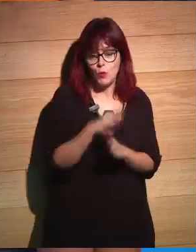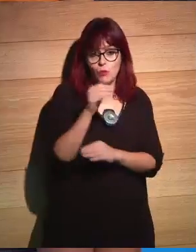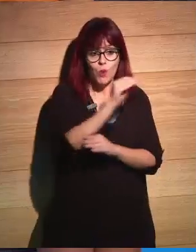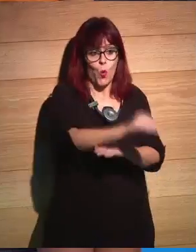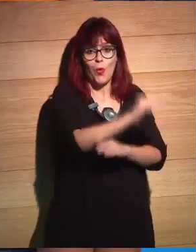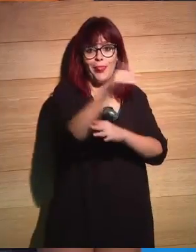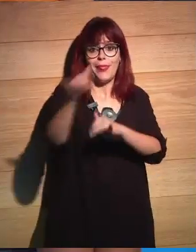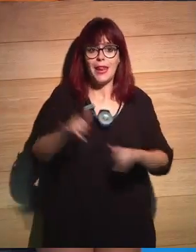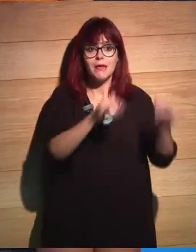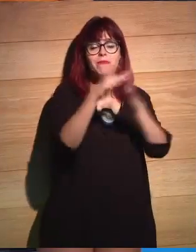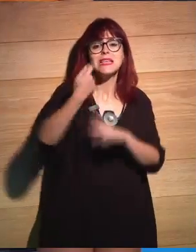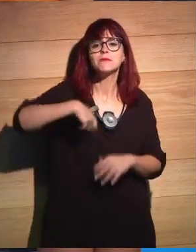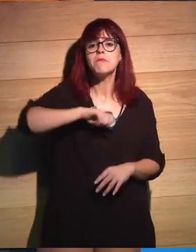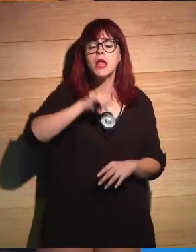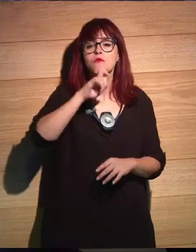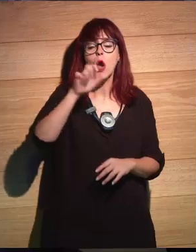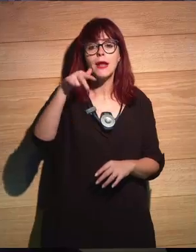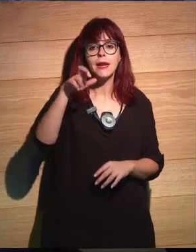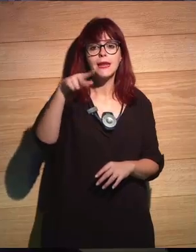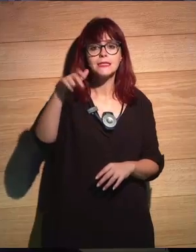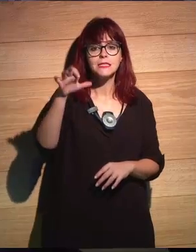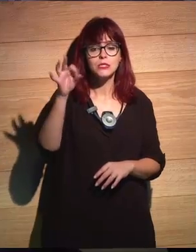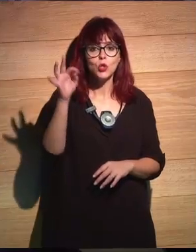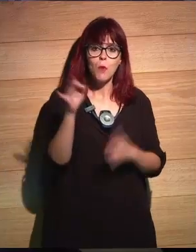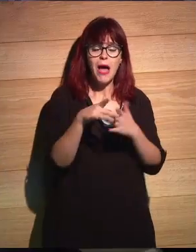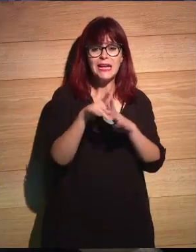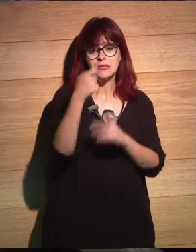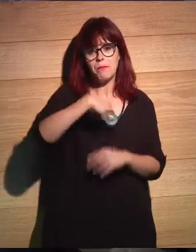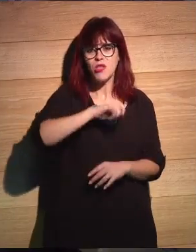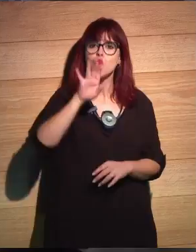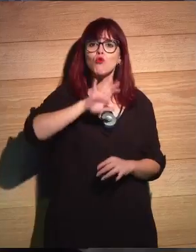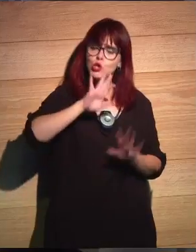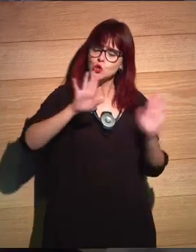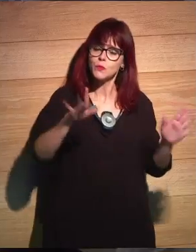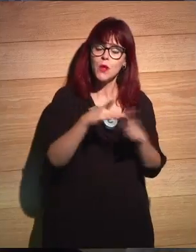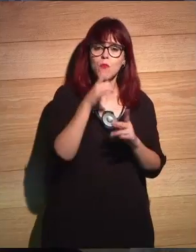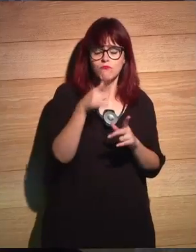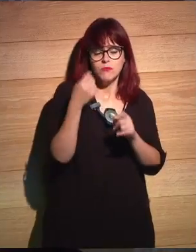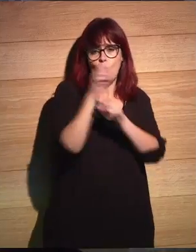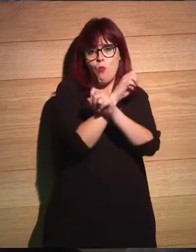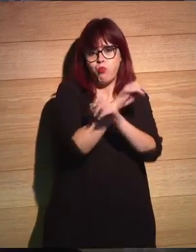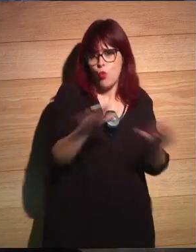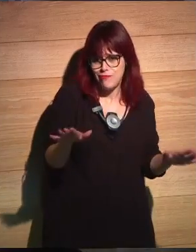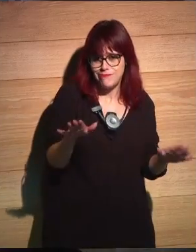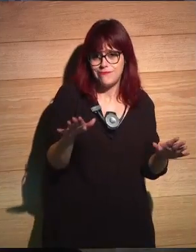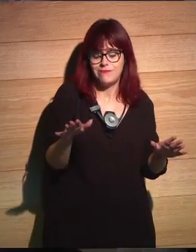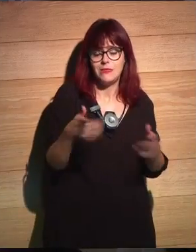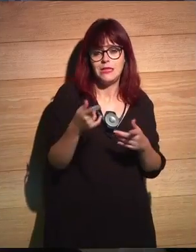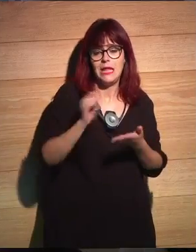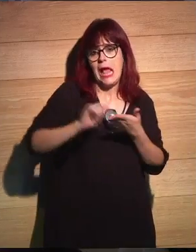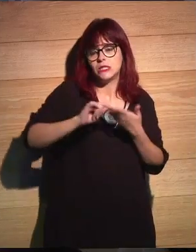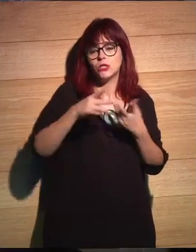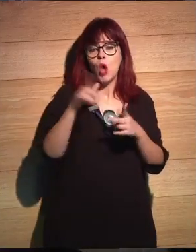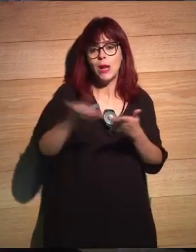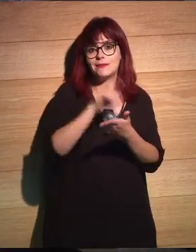writers do not feel themselves well taken care of. And in Spain it is quite curious because that